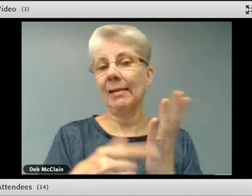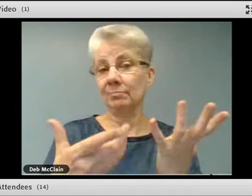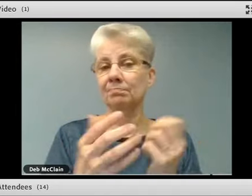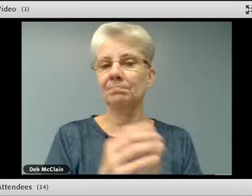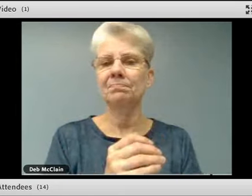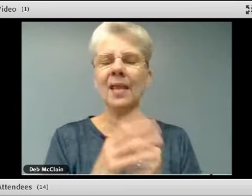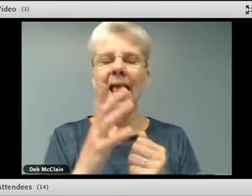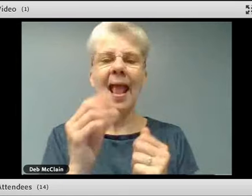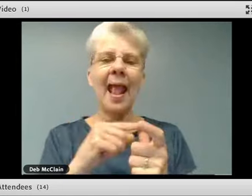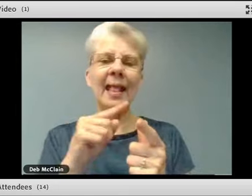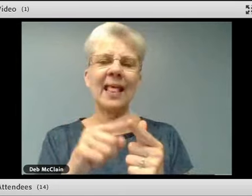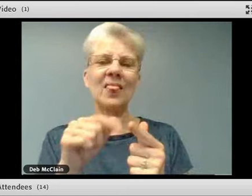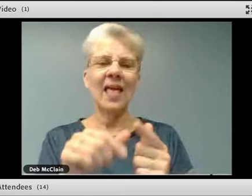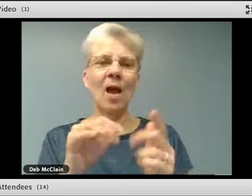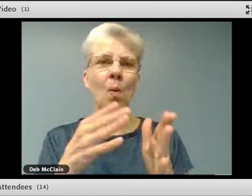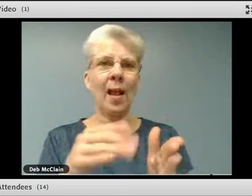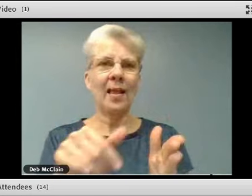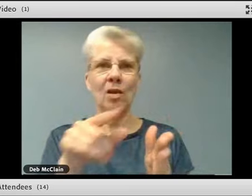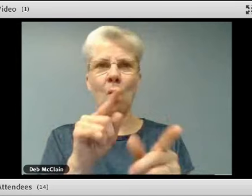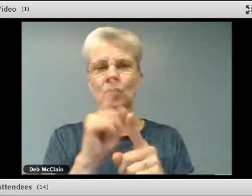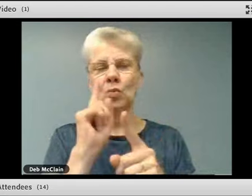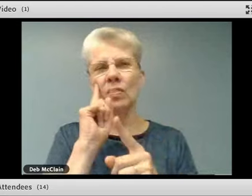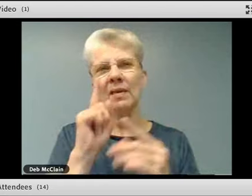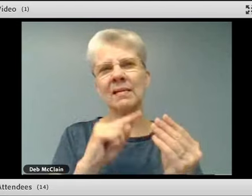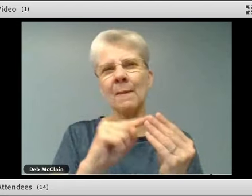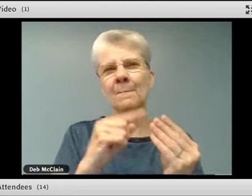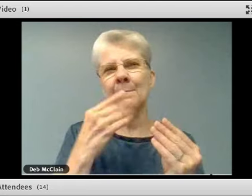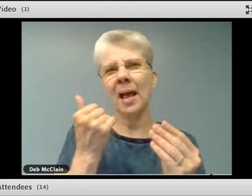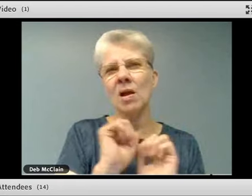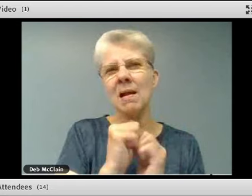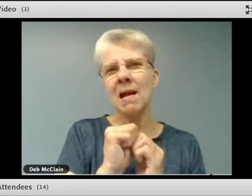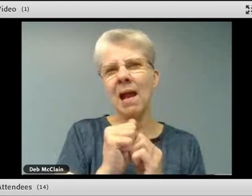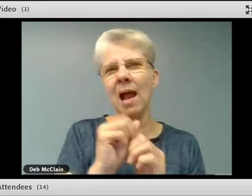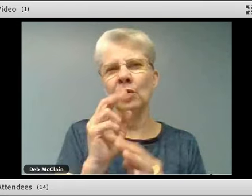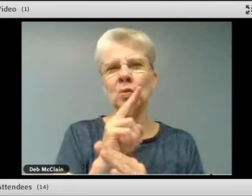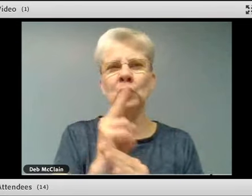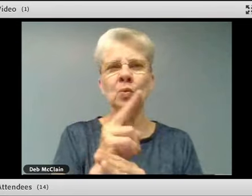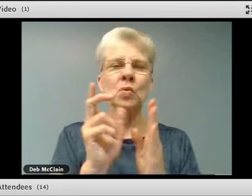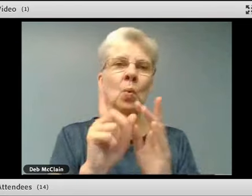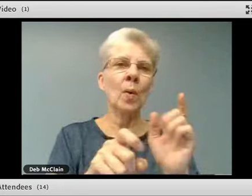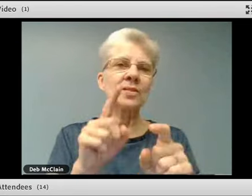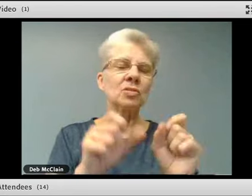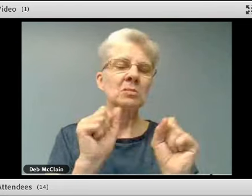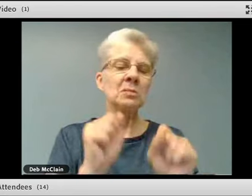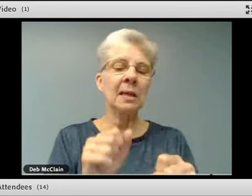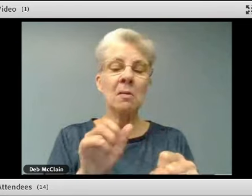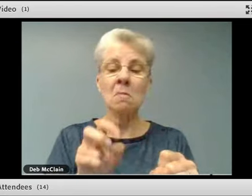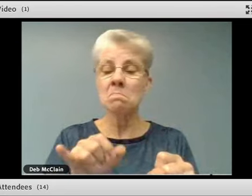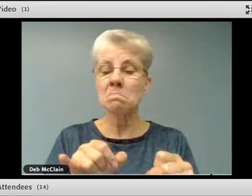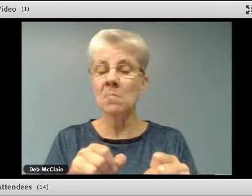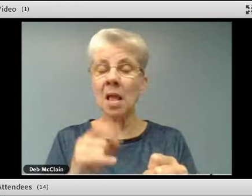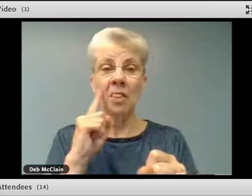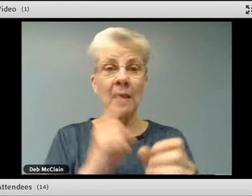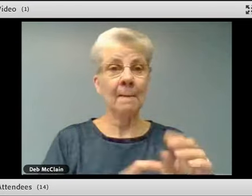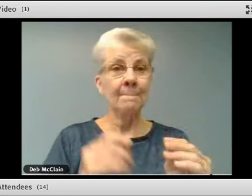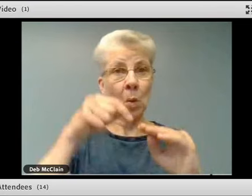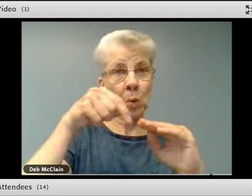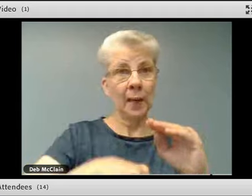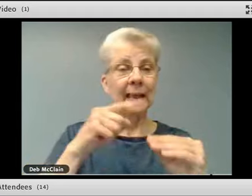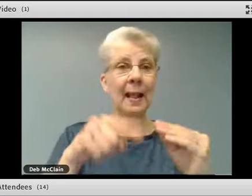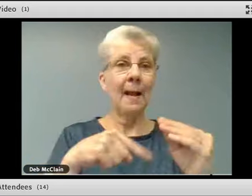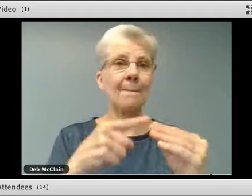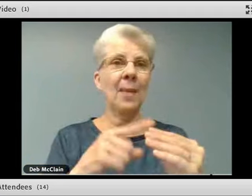And this way they're also thinking outside of these existing questions. You're asking them to think even more critically about the